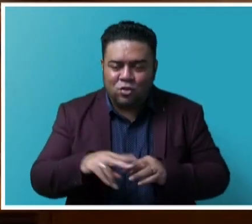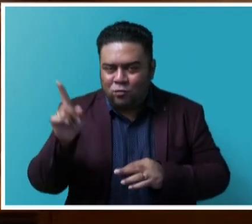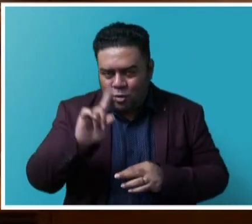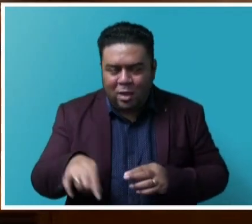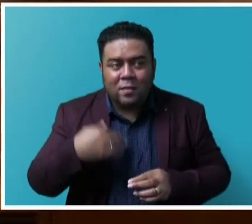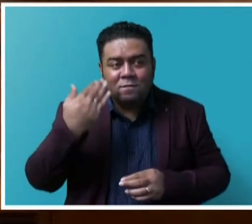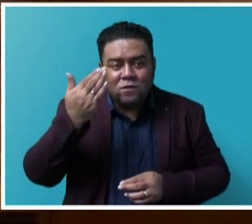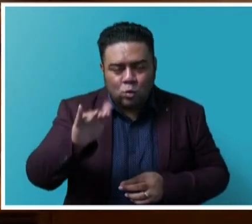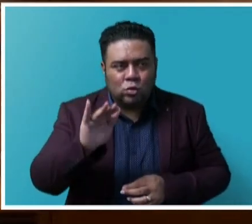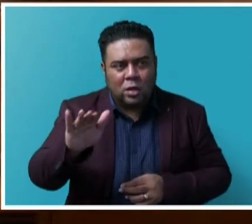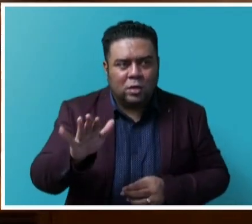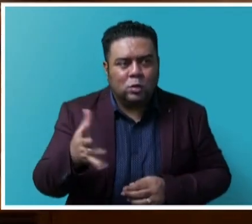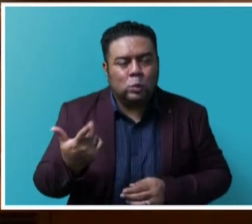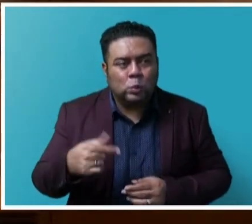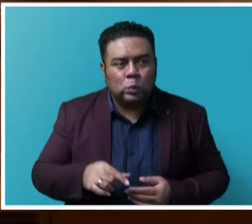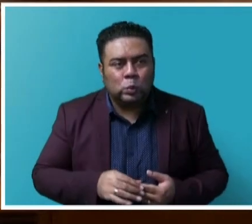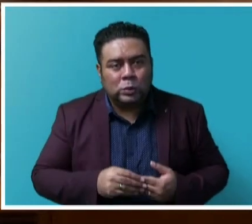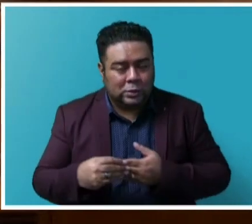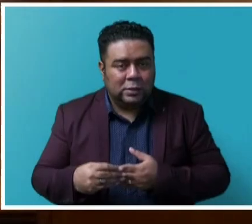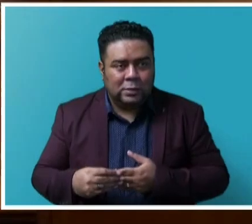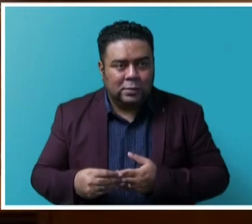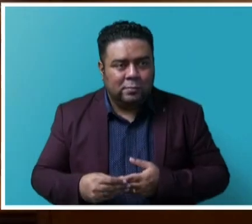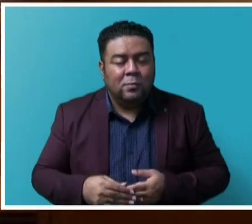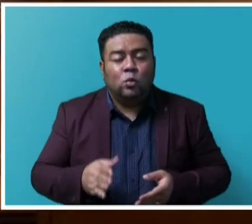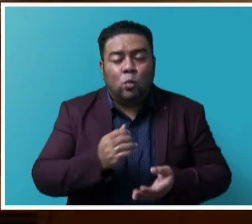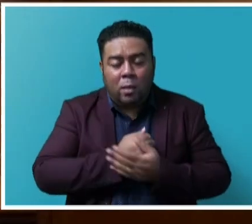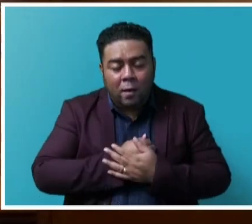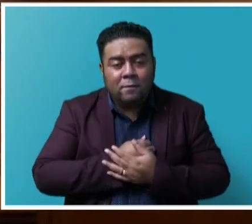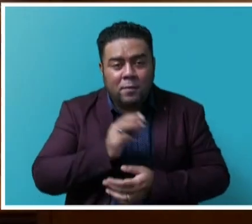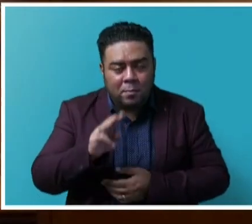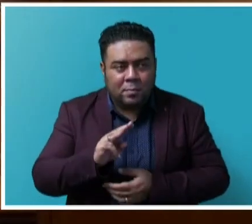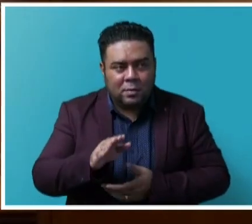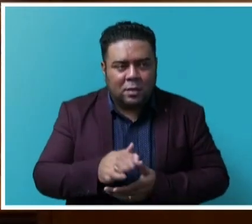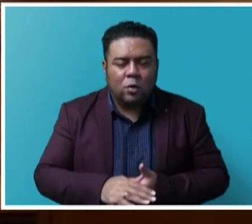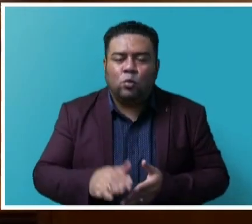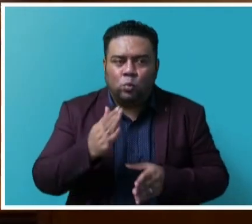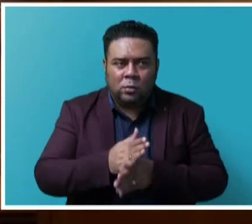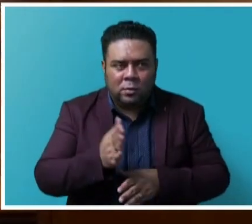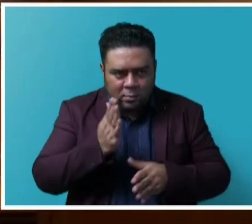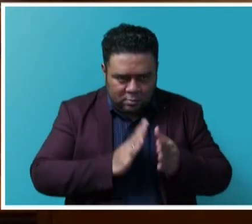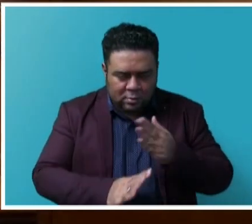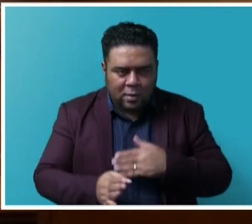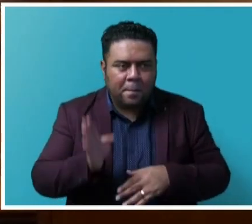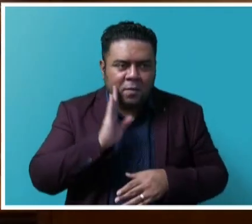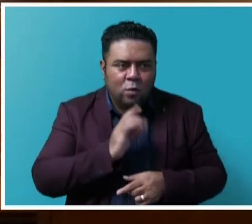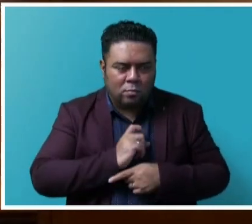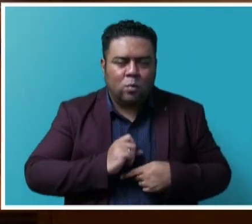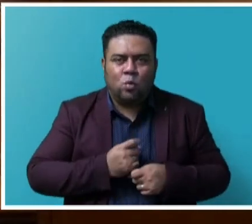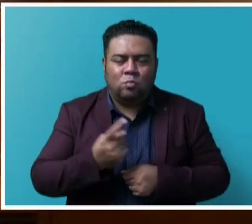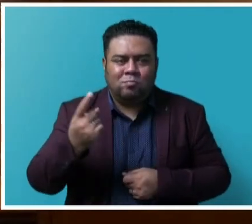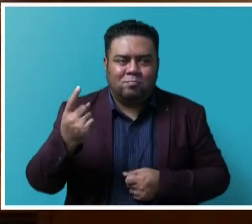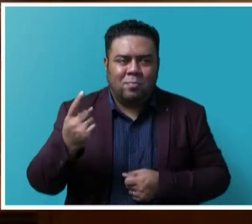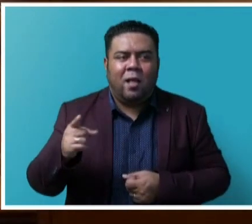future to lead justly, to love mercy, and to walk humbly before our God.